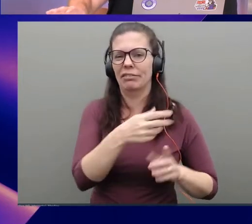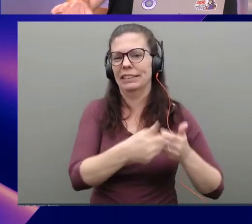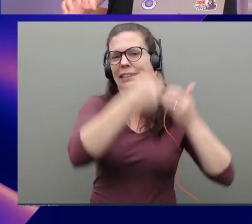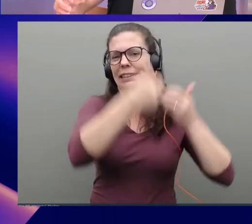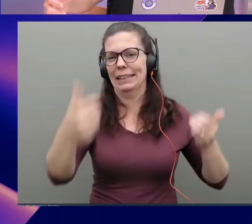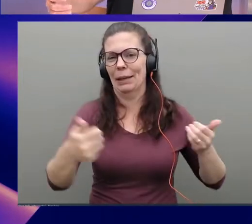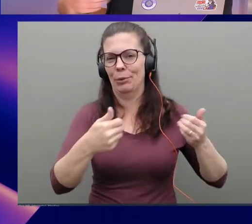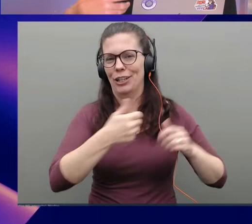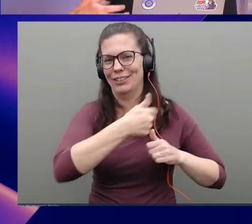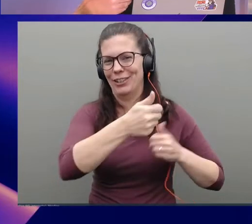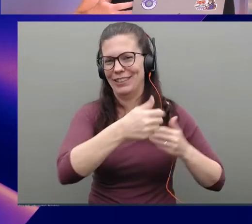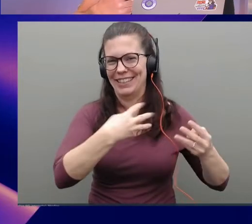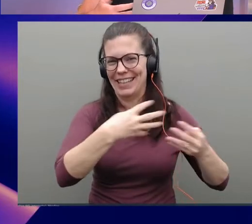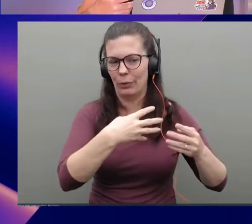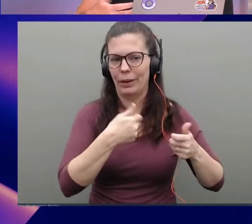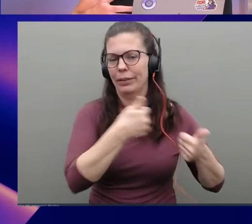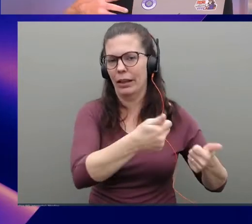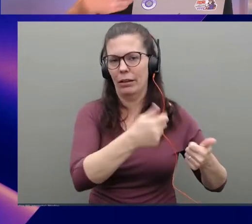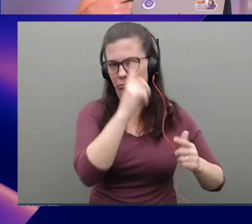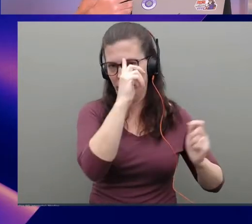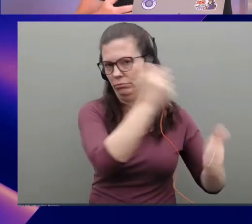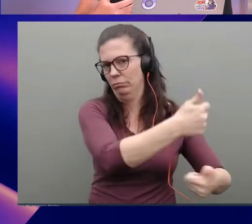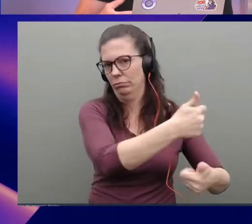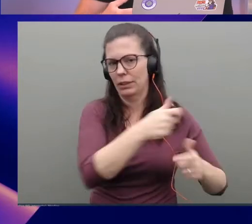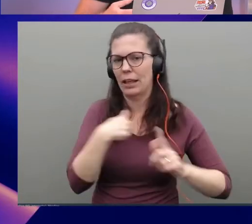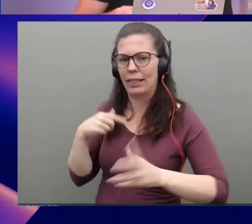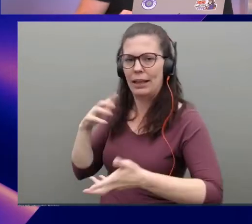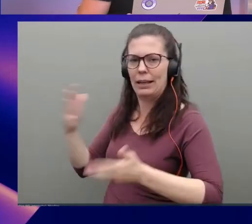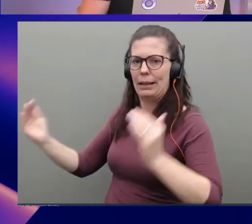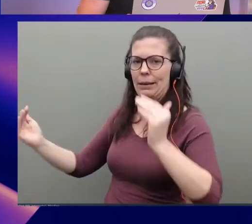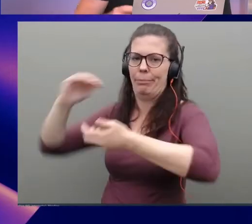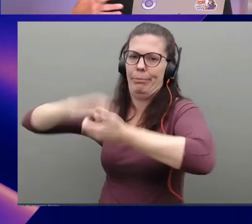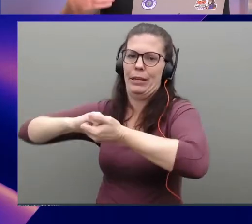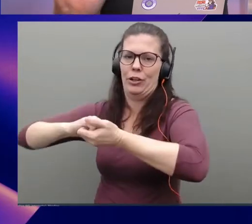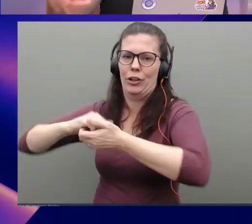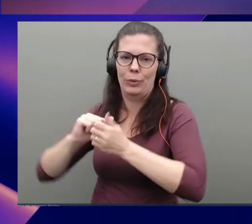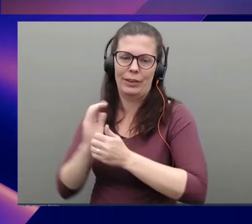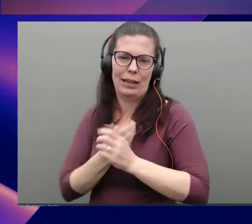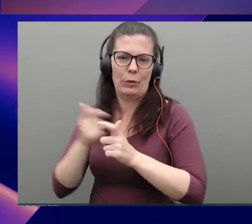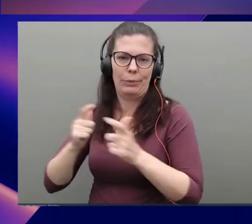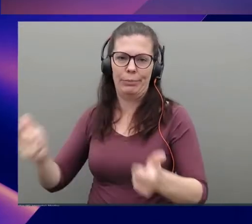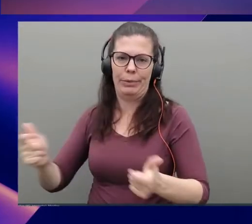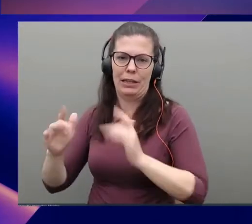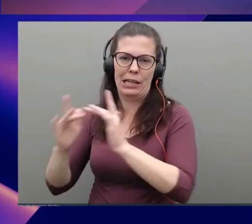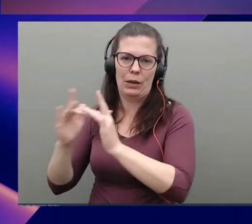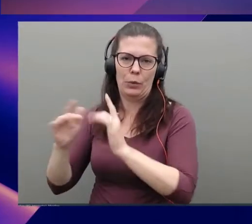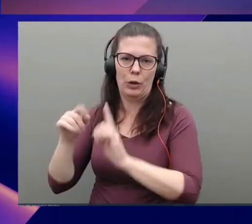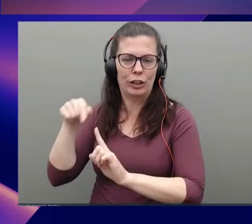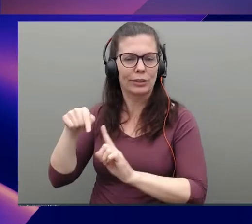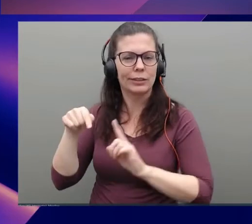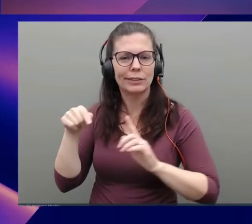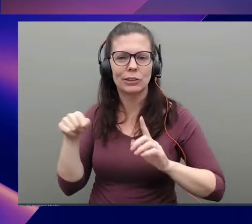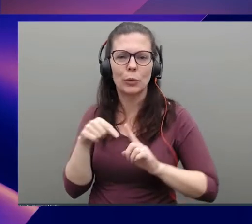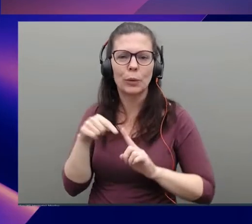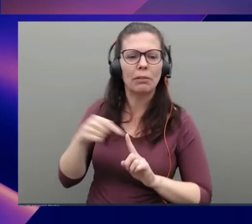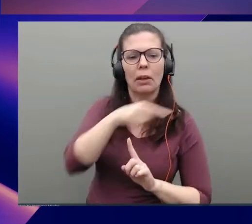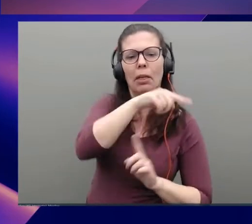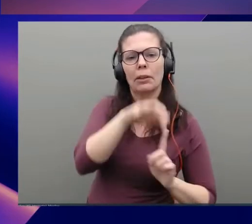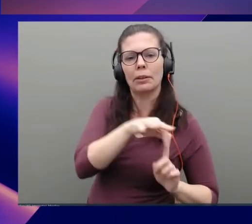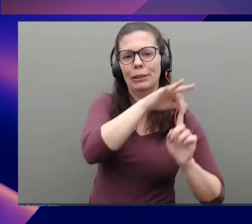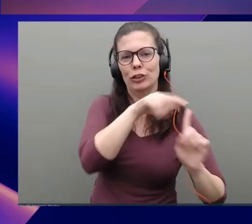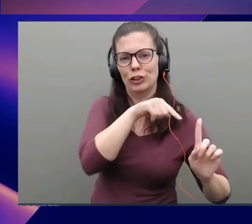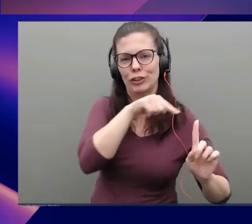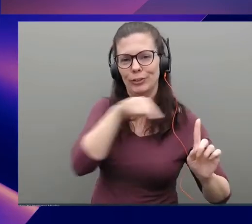can do what they want, and then just peer it into our larger network over here on this side. And so it's sort of like this like kind of federation case that we're I have to ask, you know, seeing this